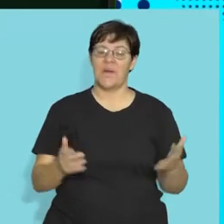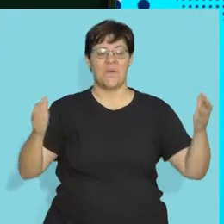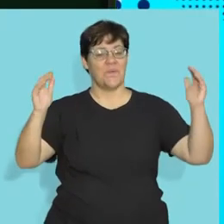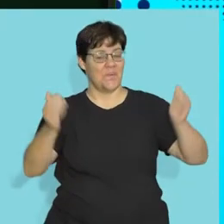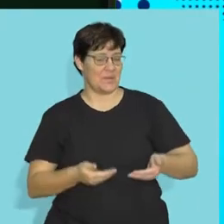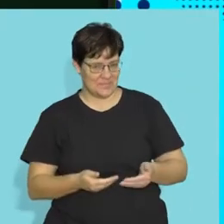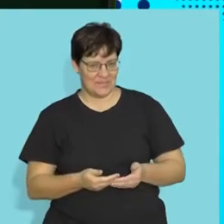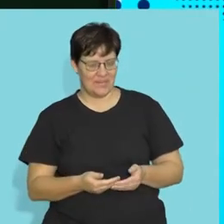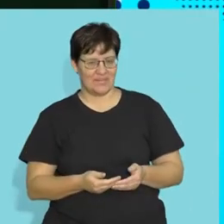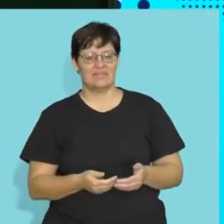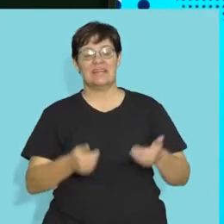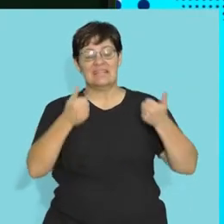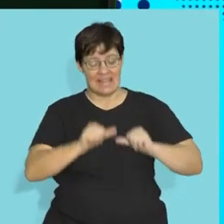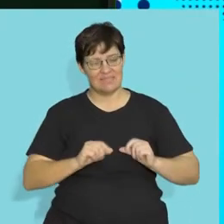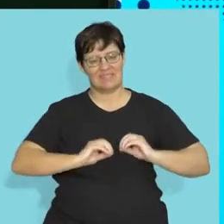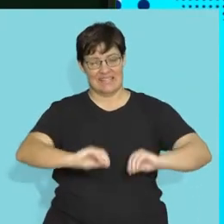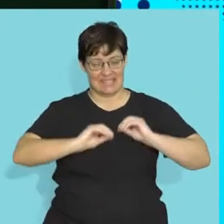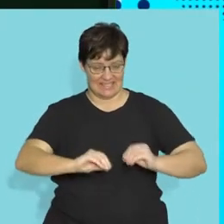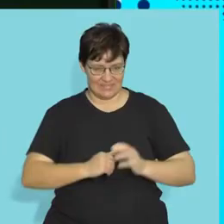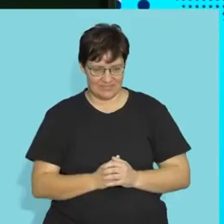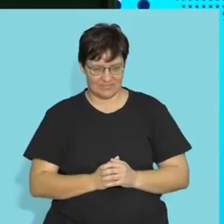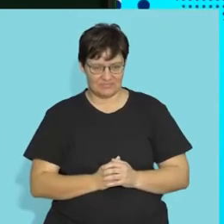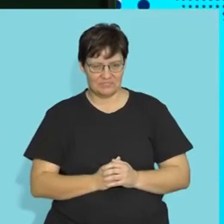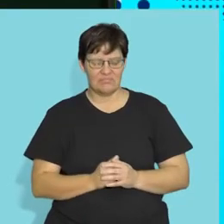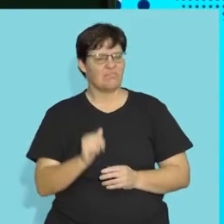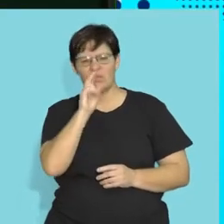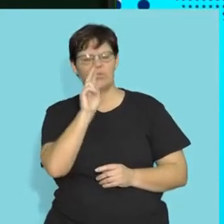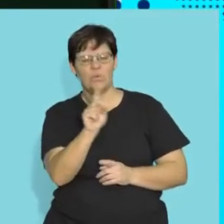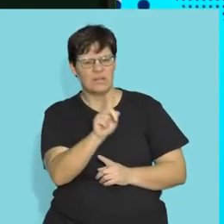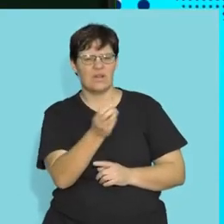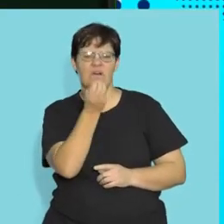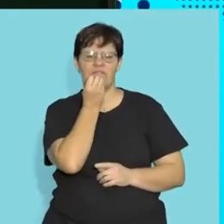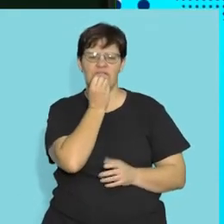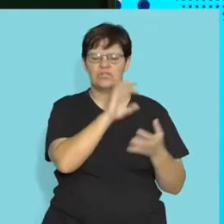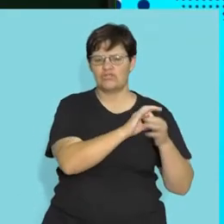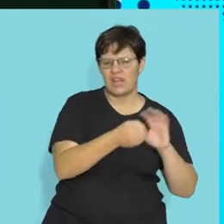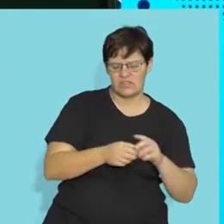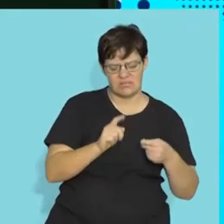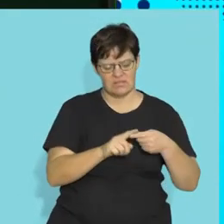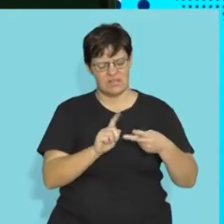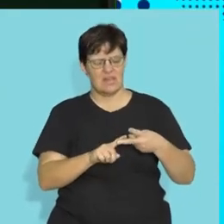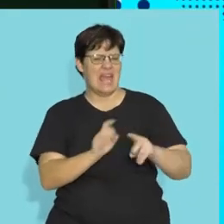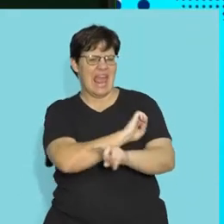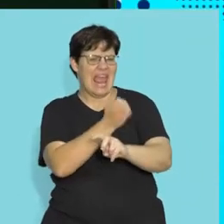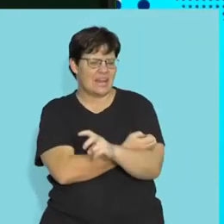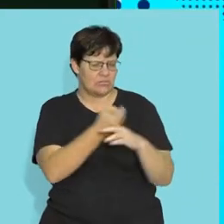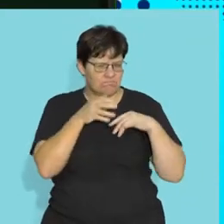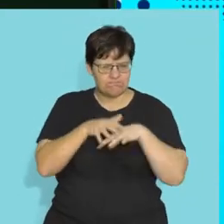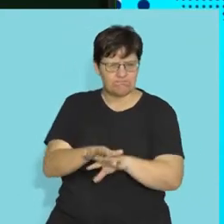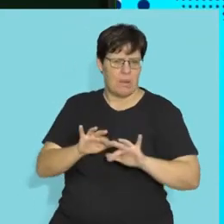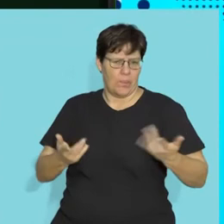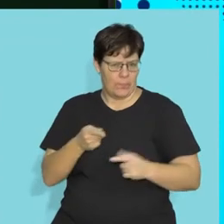Welcome, Life Sciences learners, to the next segment of our lesson. We've been looking at food chains, we've been looking at energy flow in an